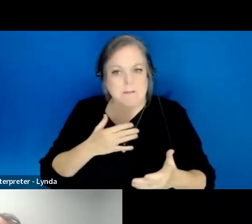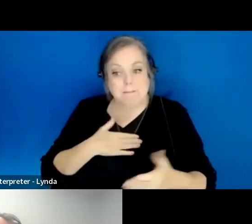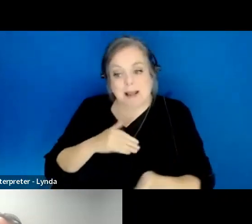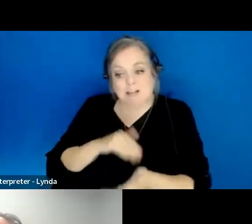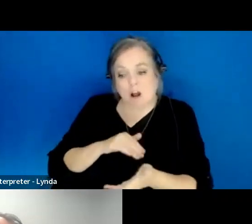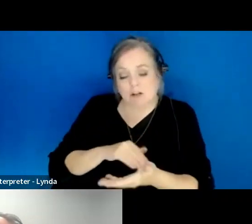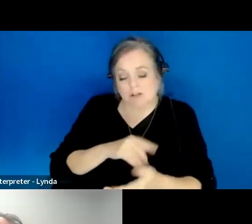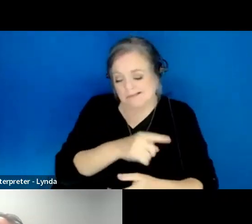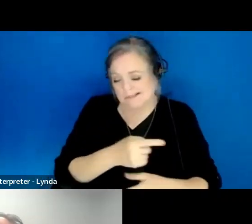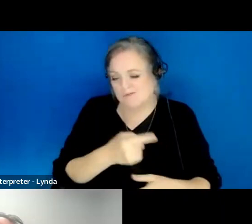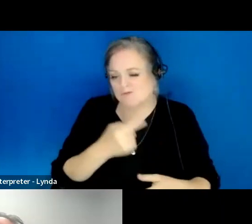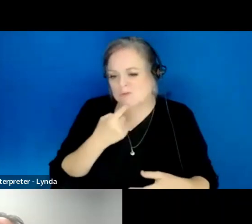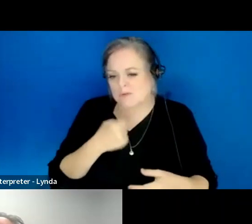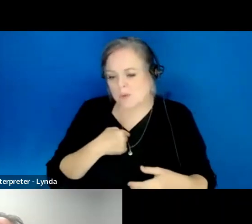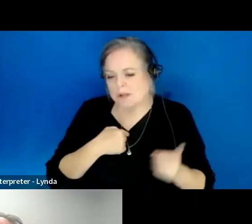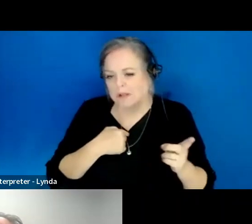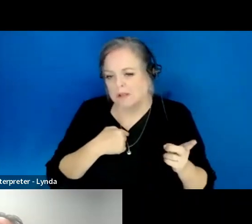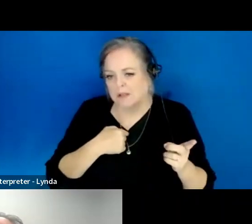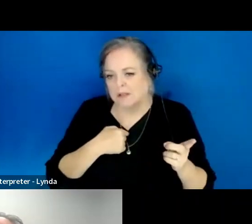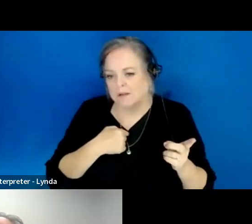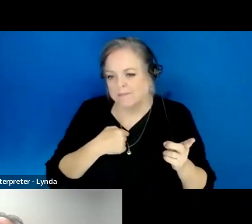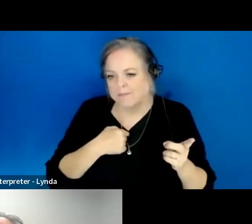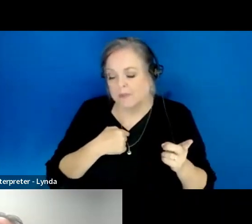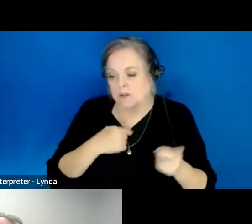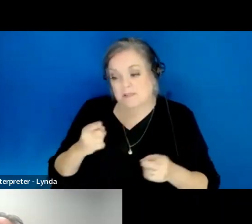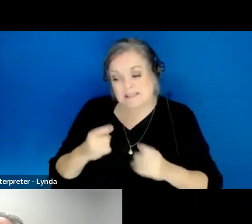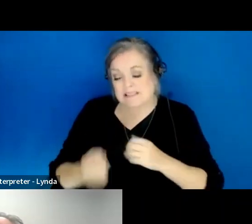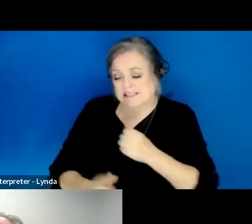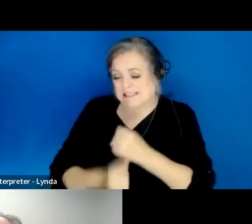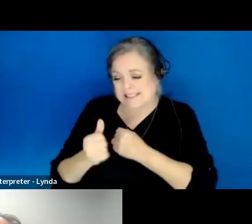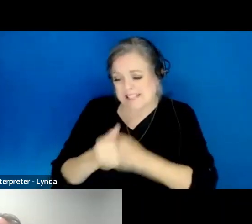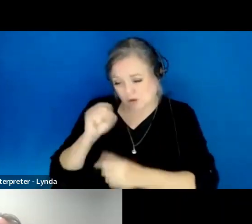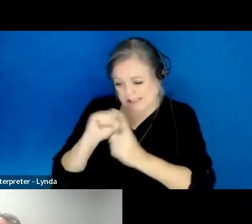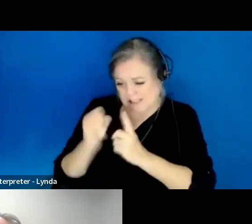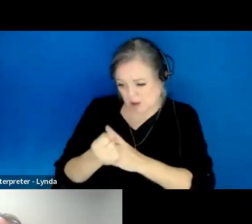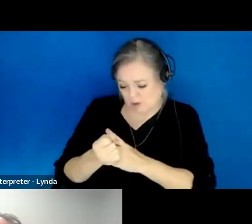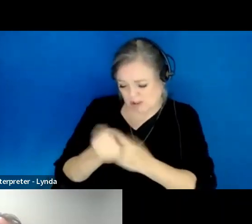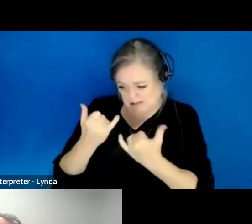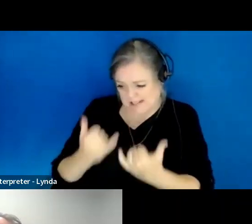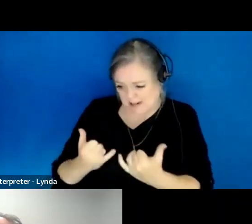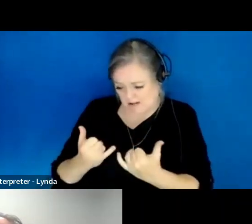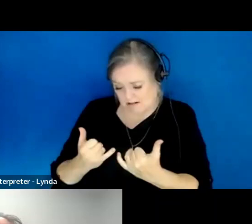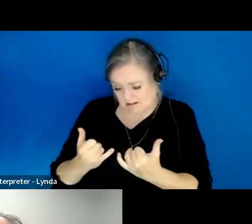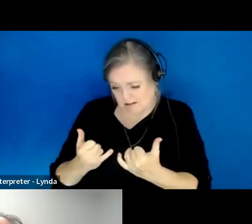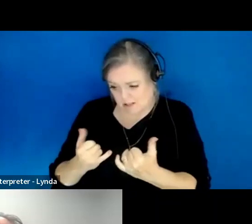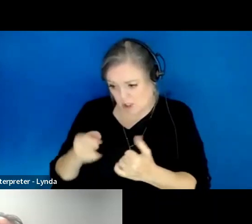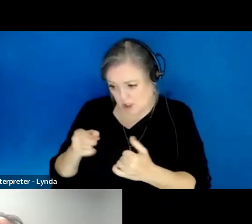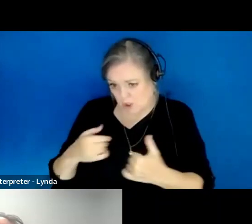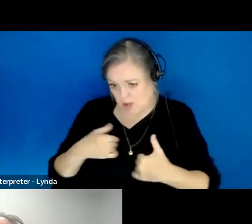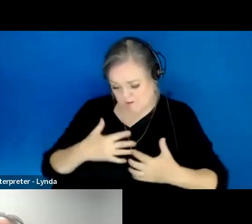doctor said, she's like, you're really in a dangerous situation now, because on top of that, you